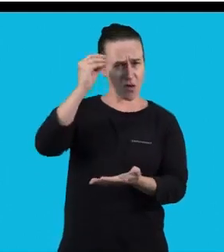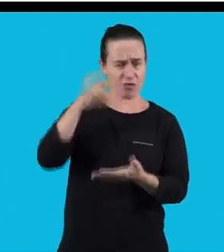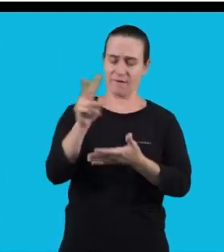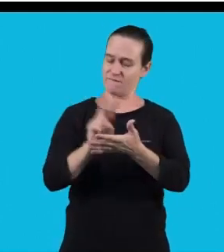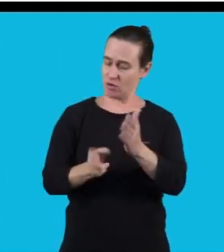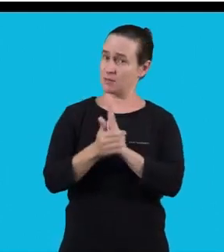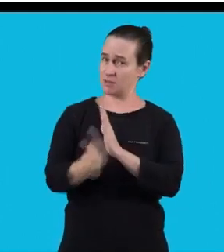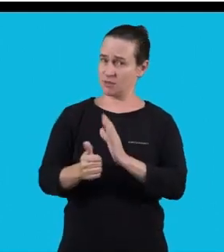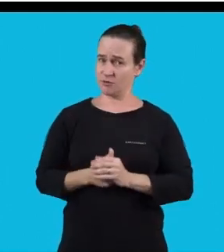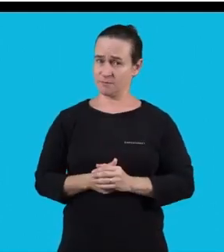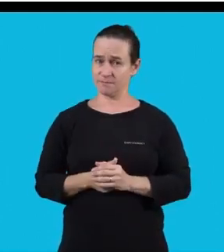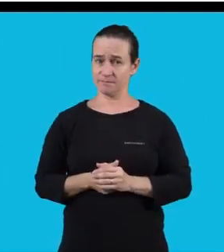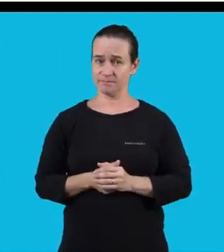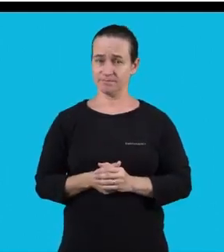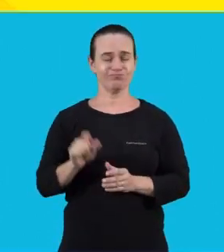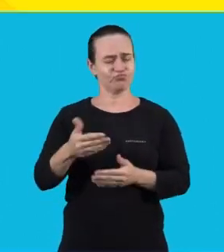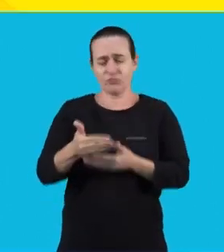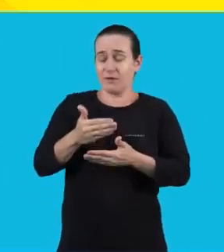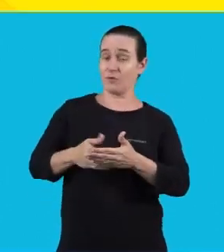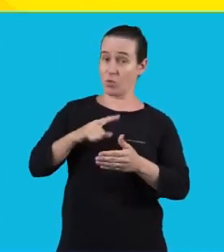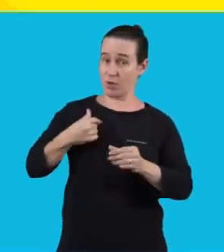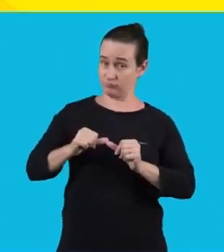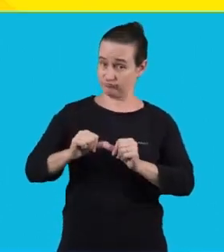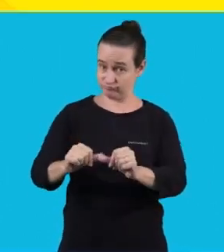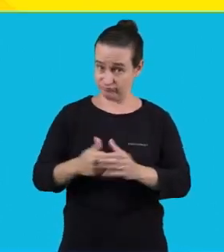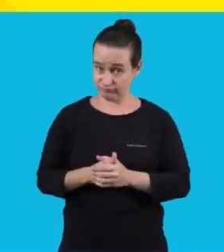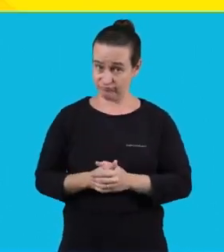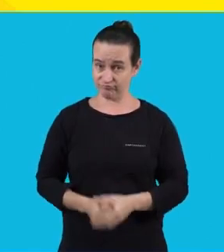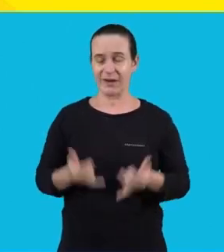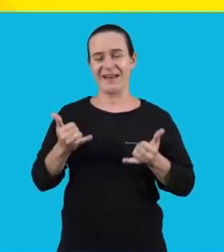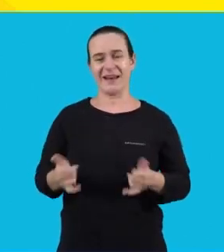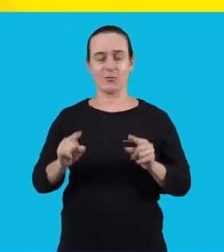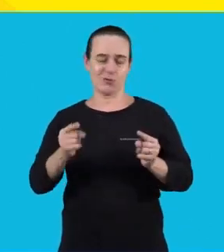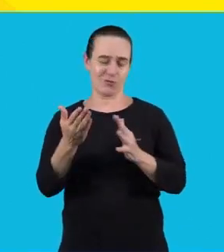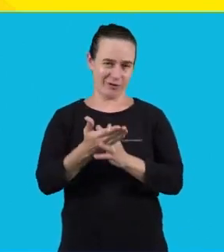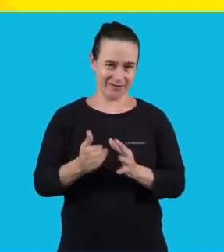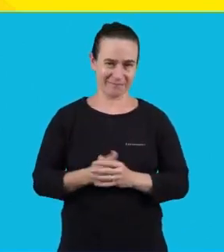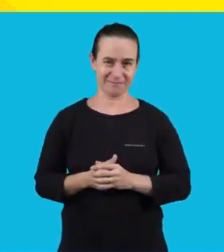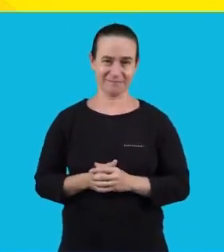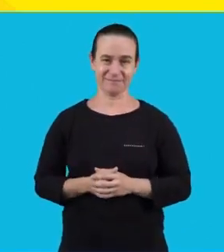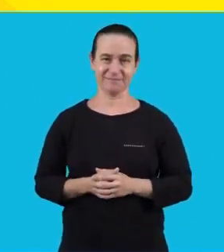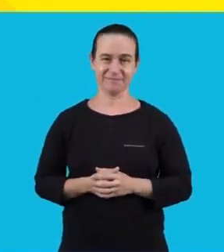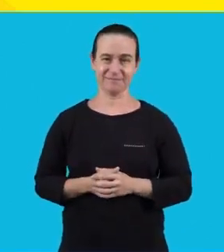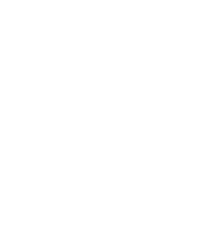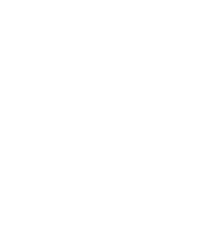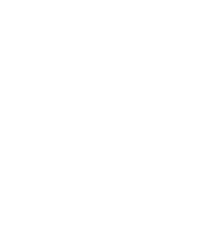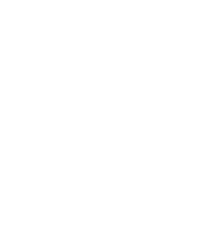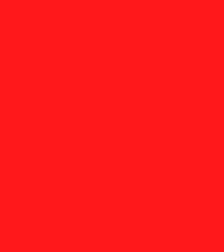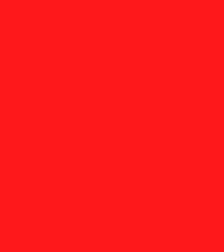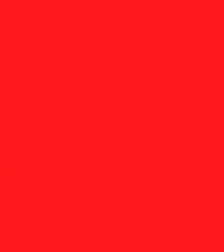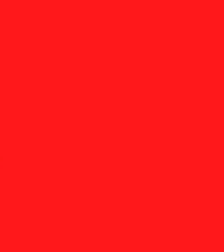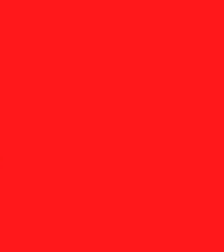methods, and vocabulary skills. Now, before we continue with the rest of the lesson, we're going to take a quick ad break.